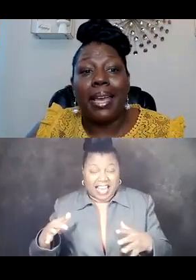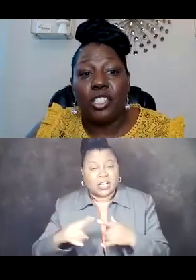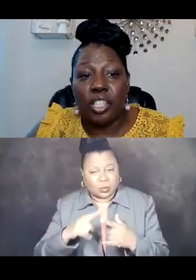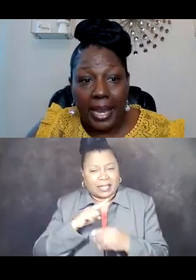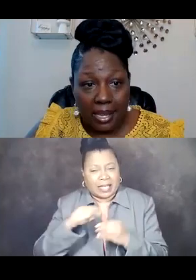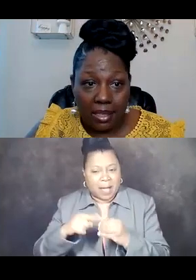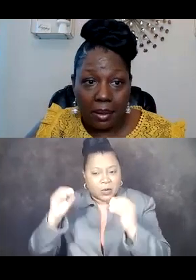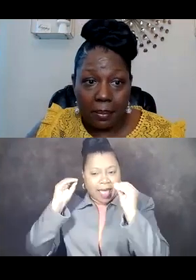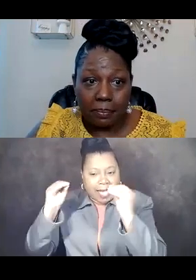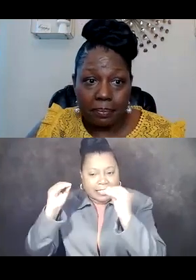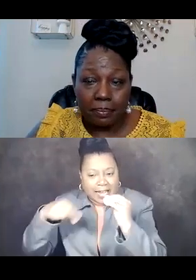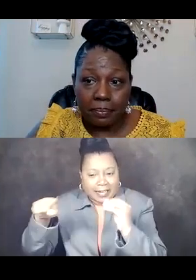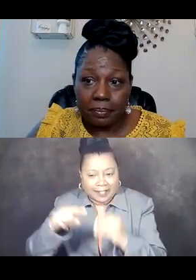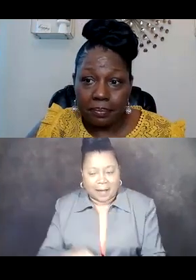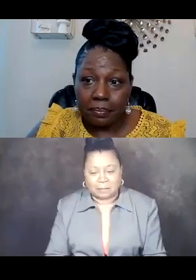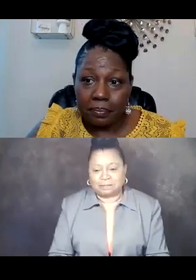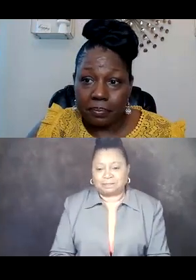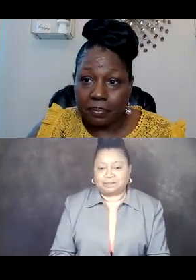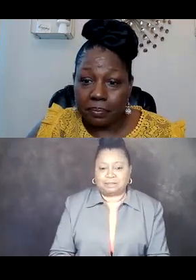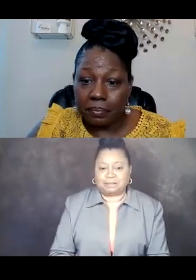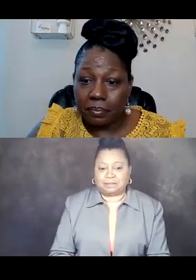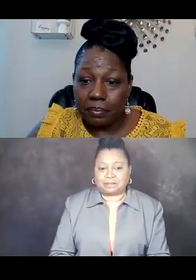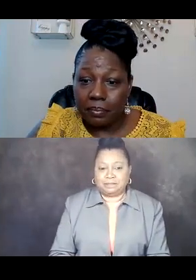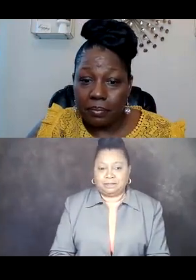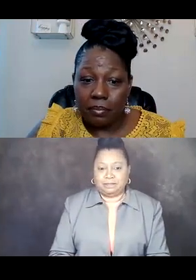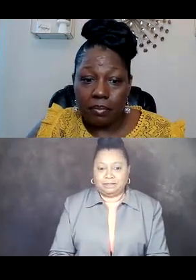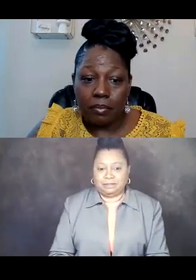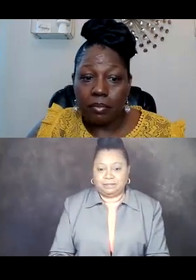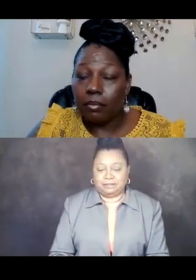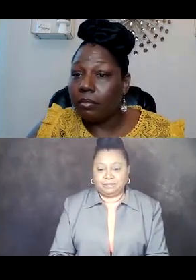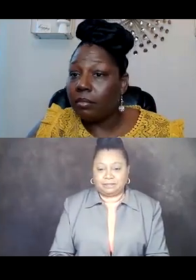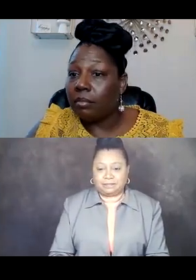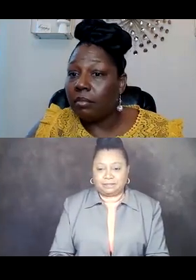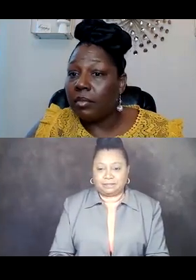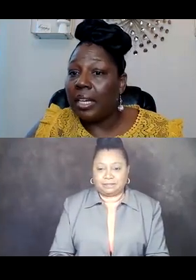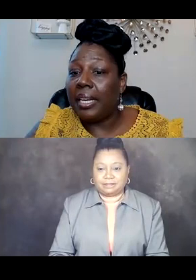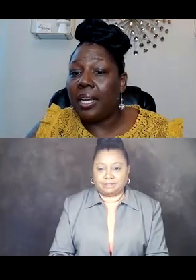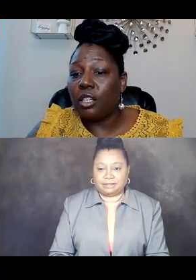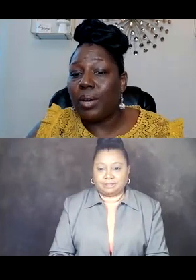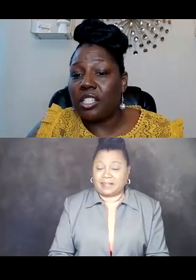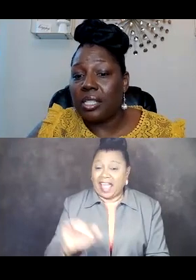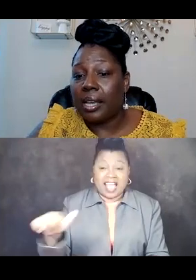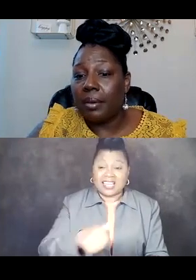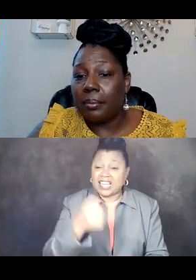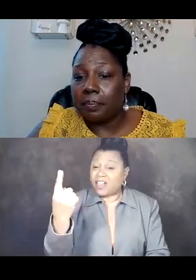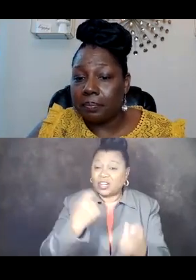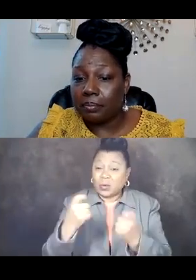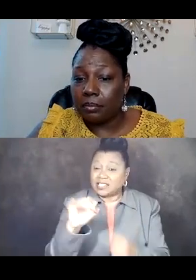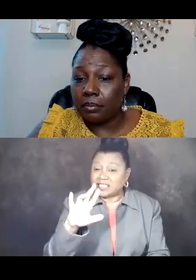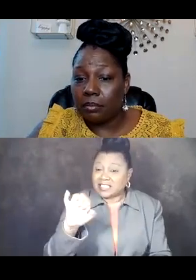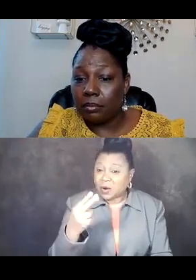about educating them. So I don't know where that came from. Any other questions,